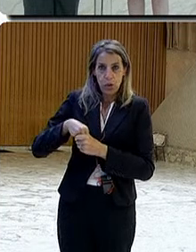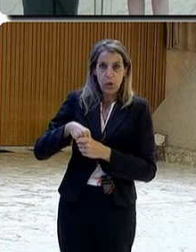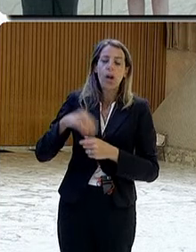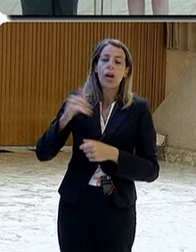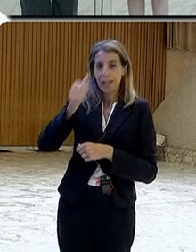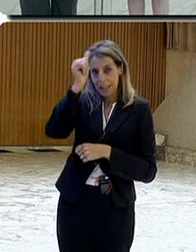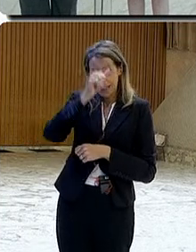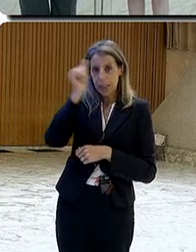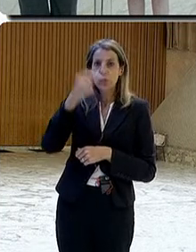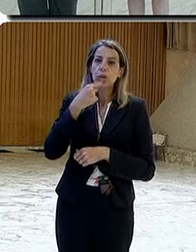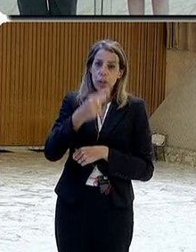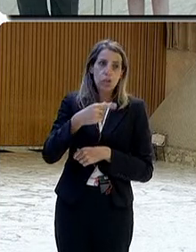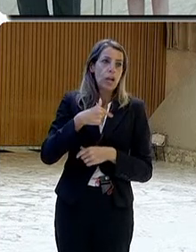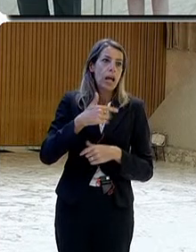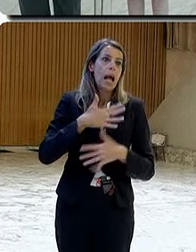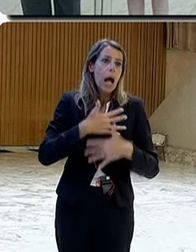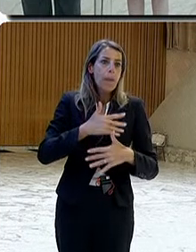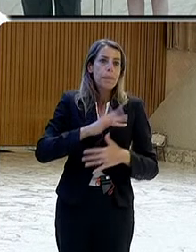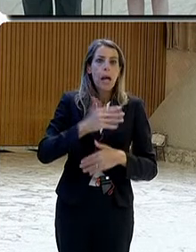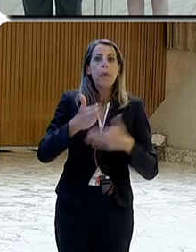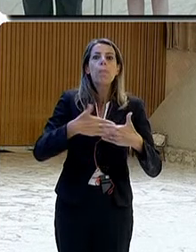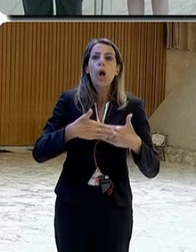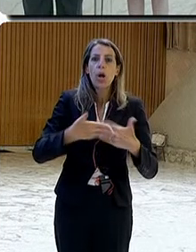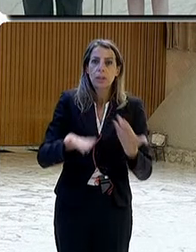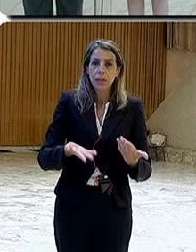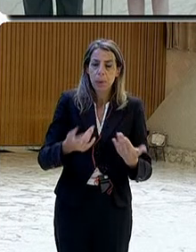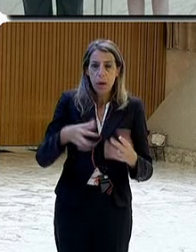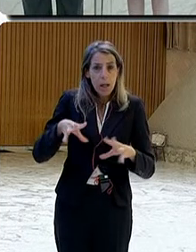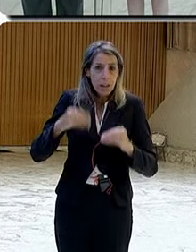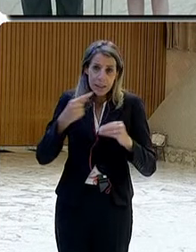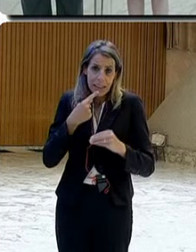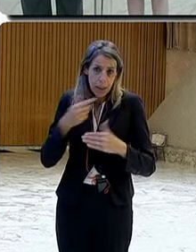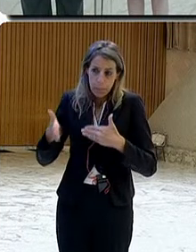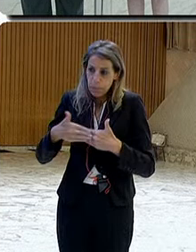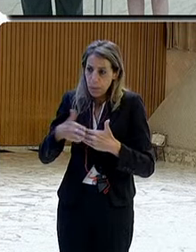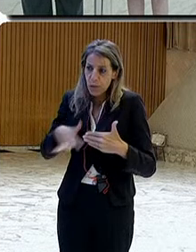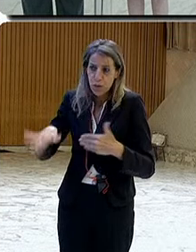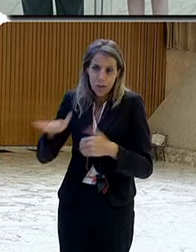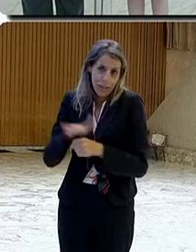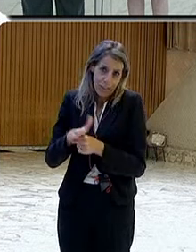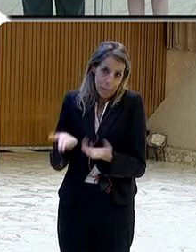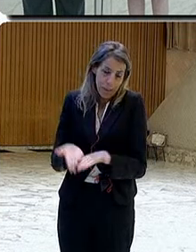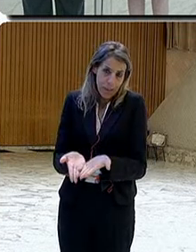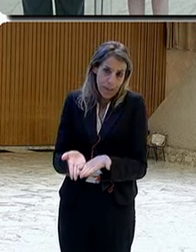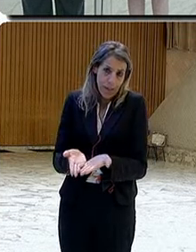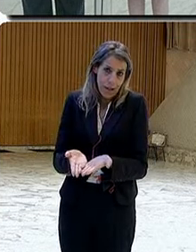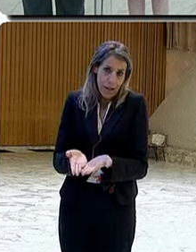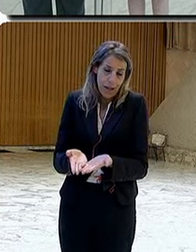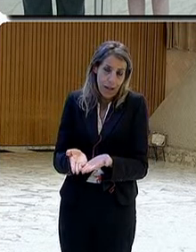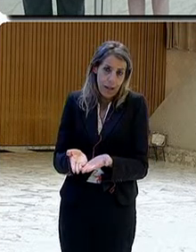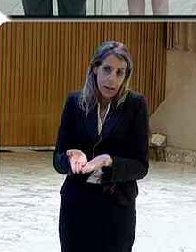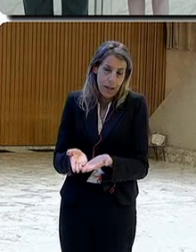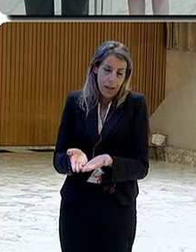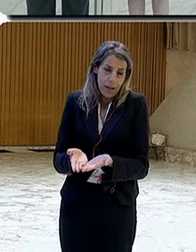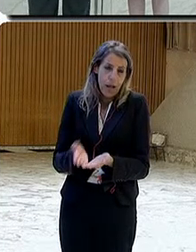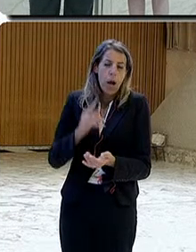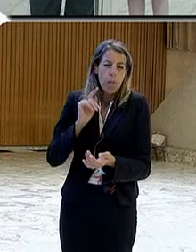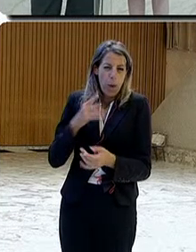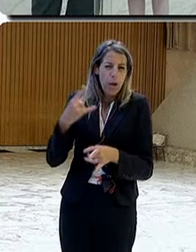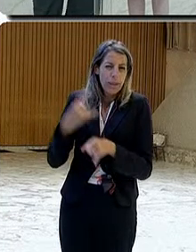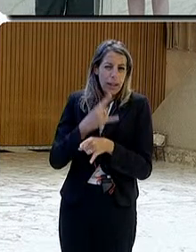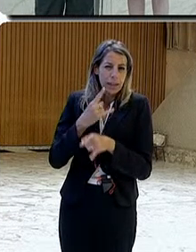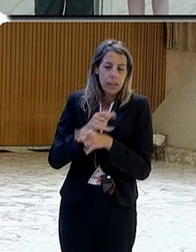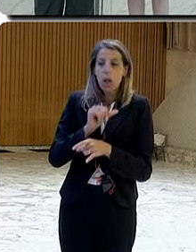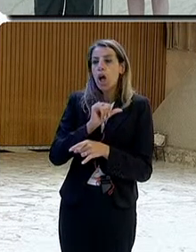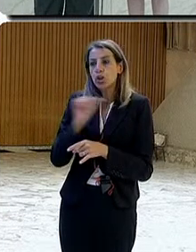neighbor begins with our closest neighbor, our family. It can be tempting to focus on serving people who give